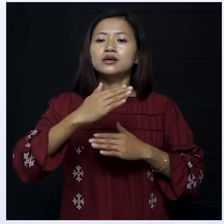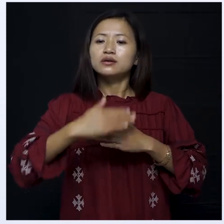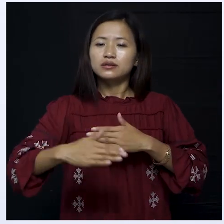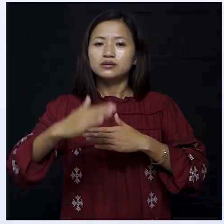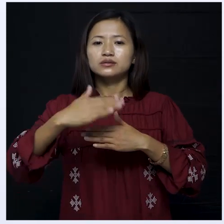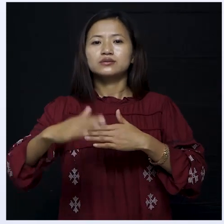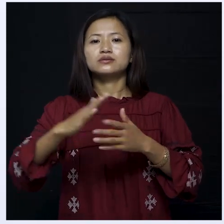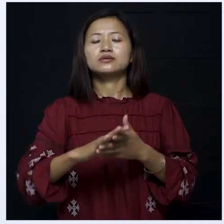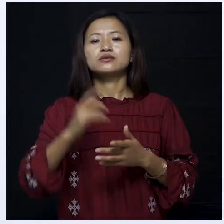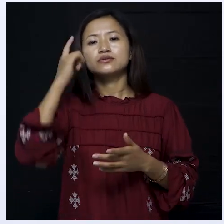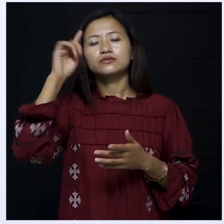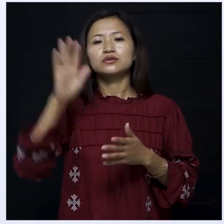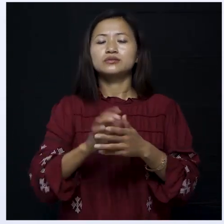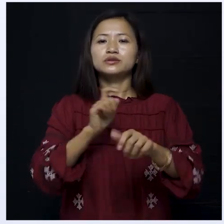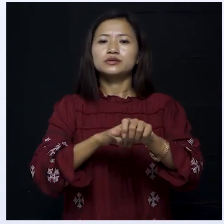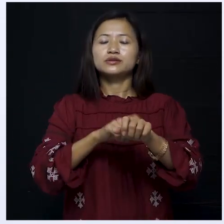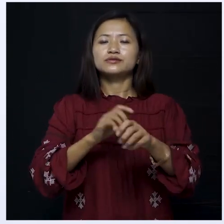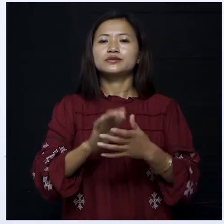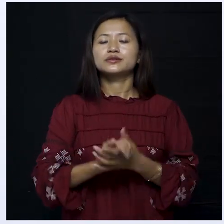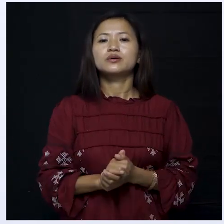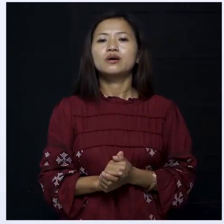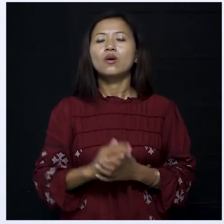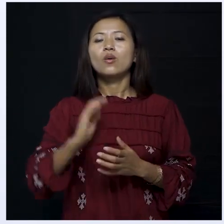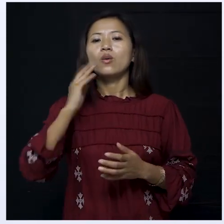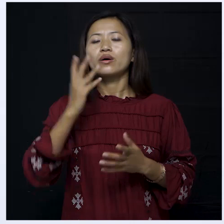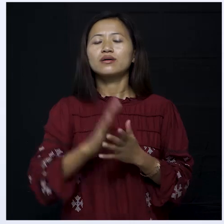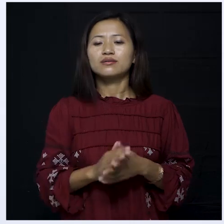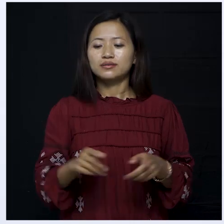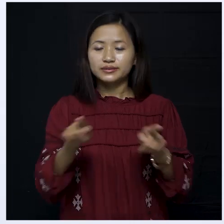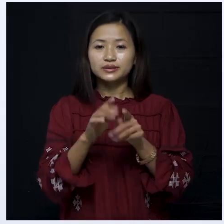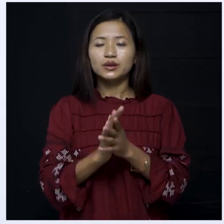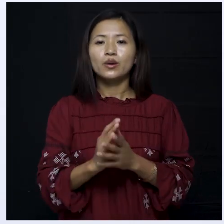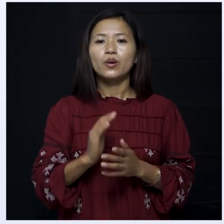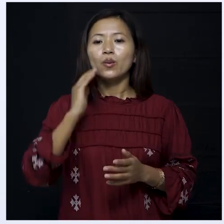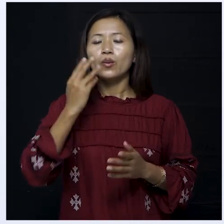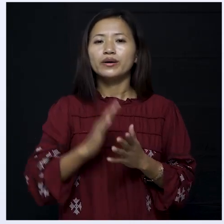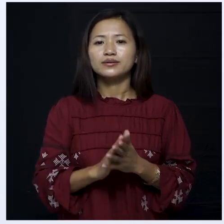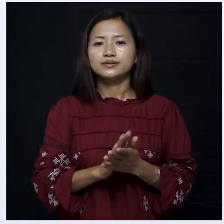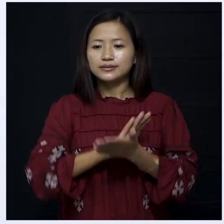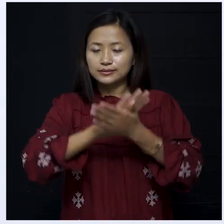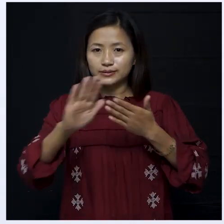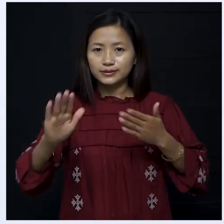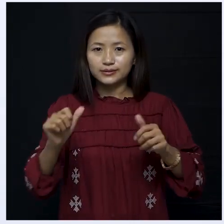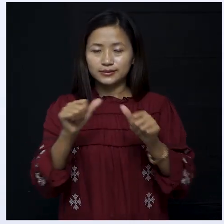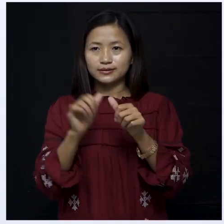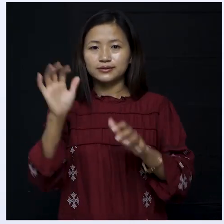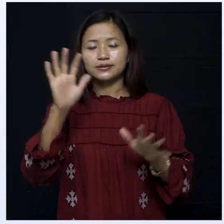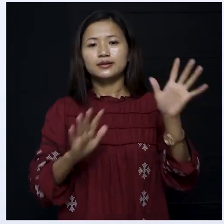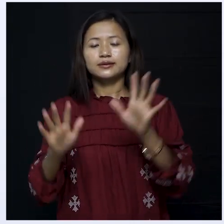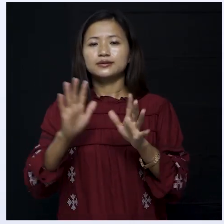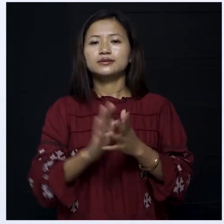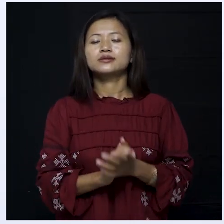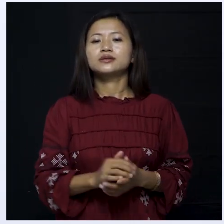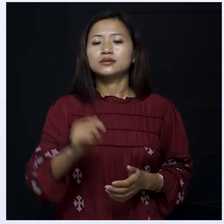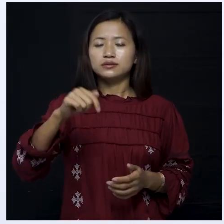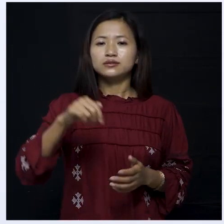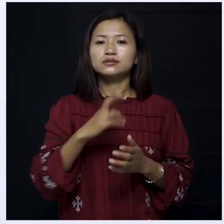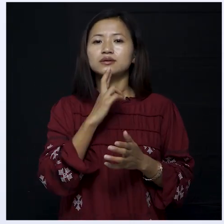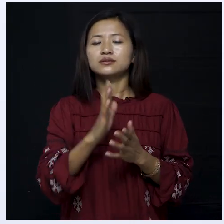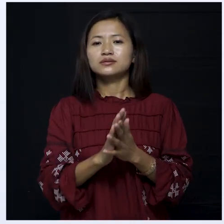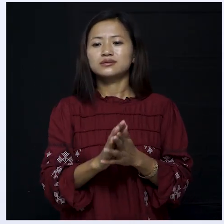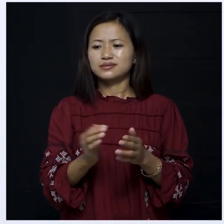continuing and for a period of time. Whereas when here is a completed action and specific. So these are some